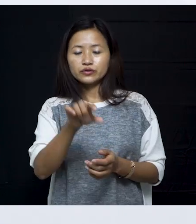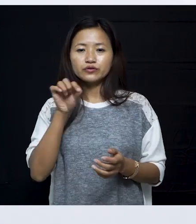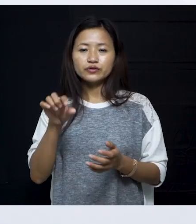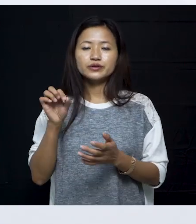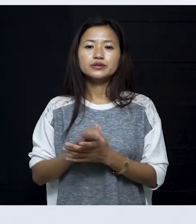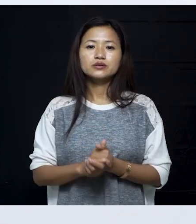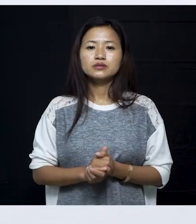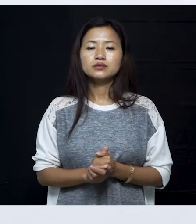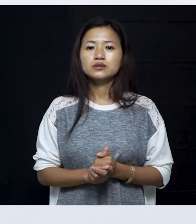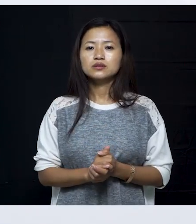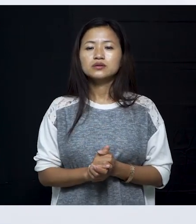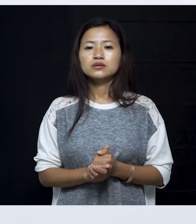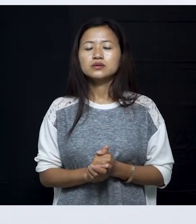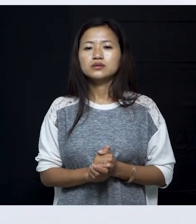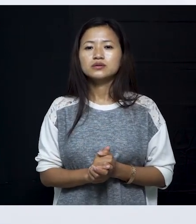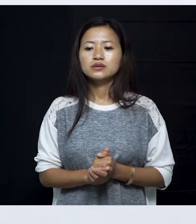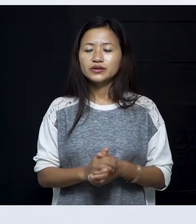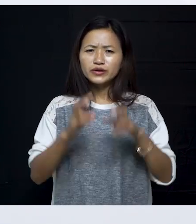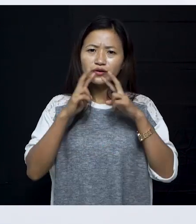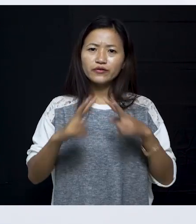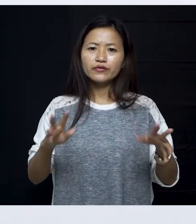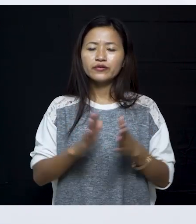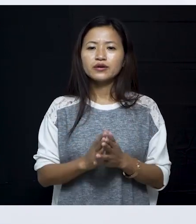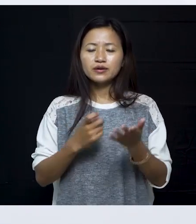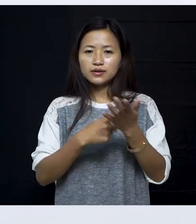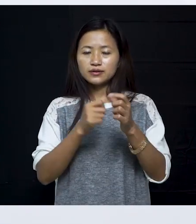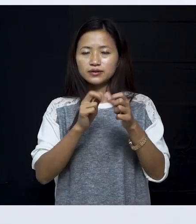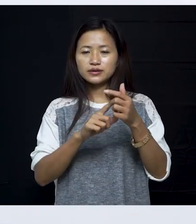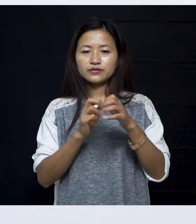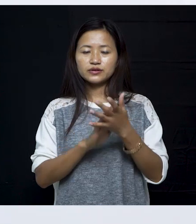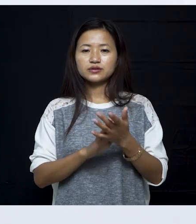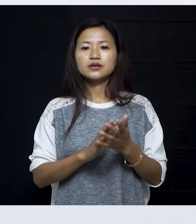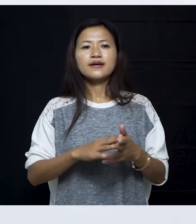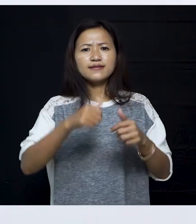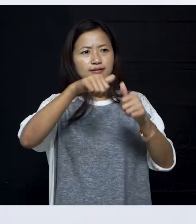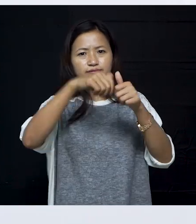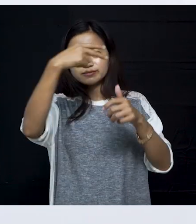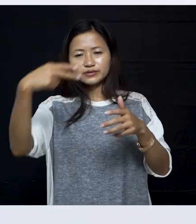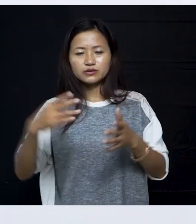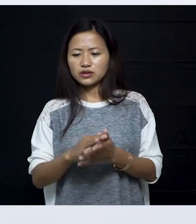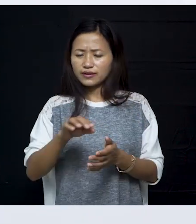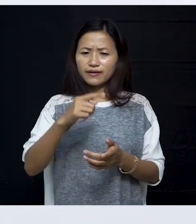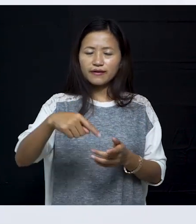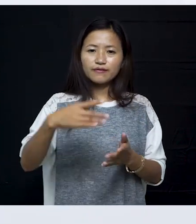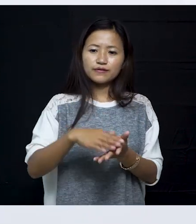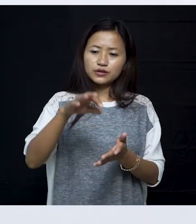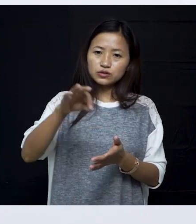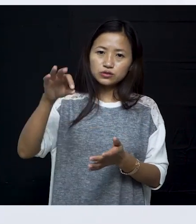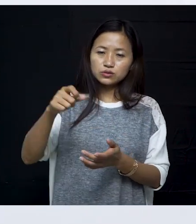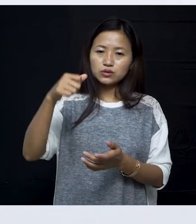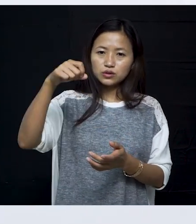that we have a very relevant sketch there. Every drop counts with a